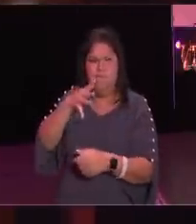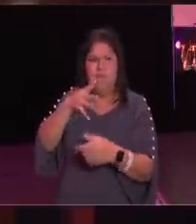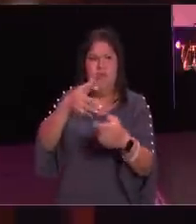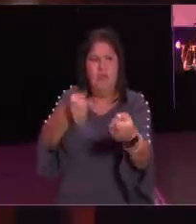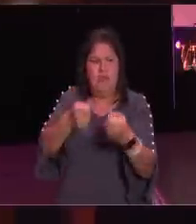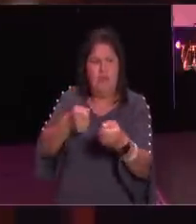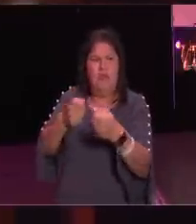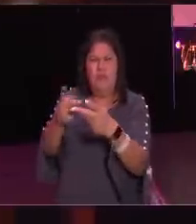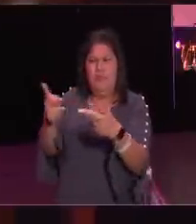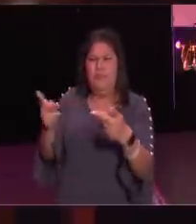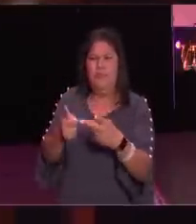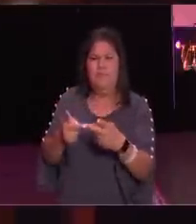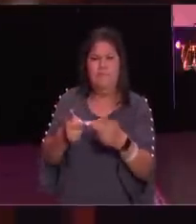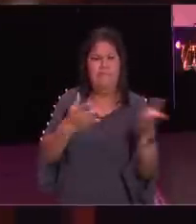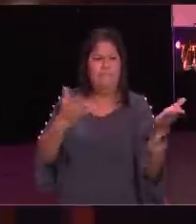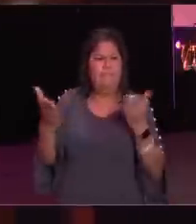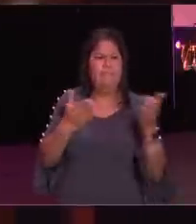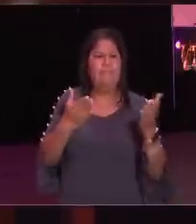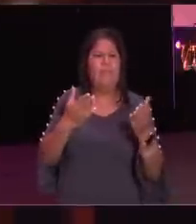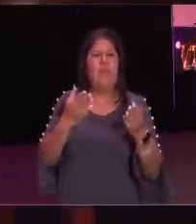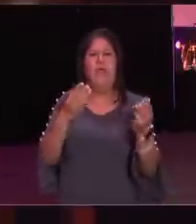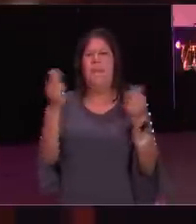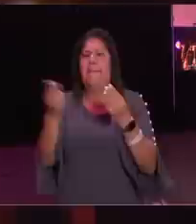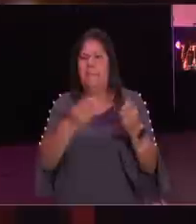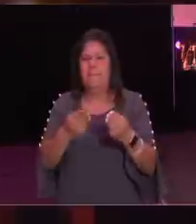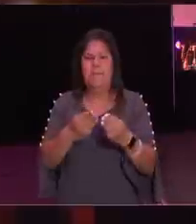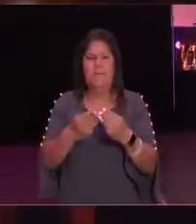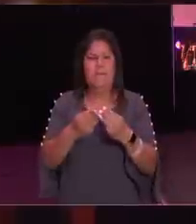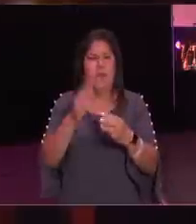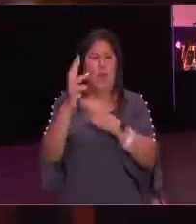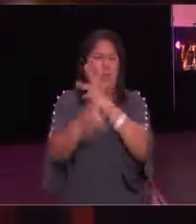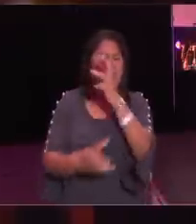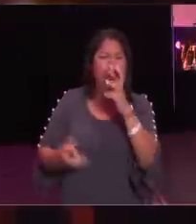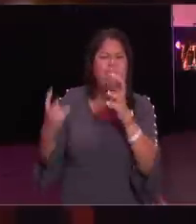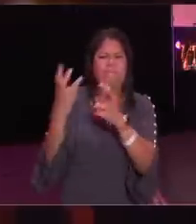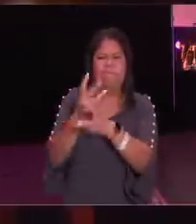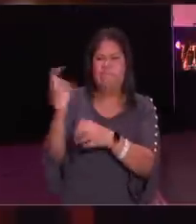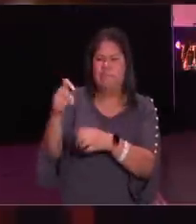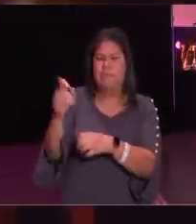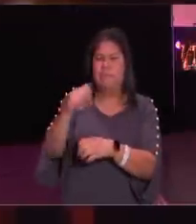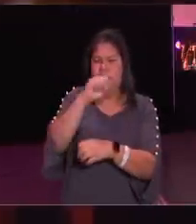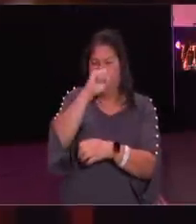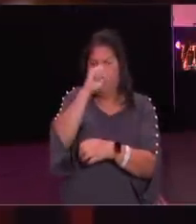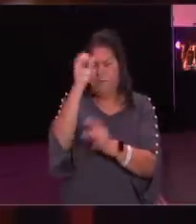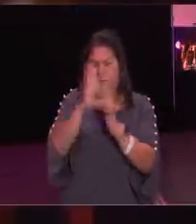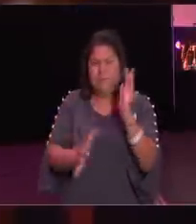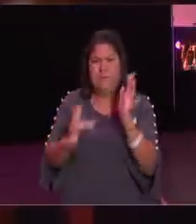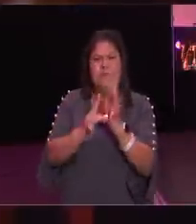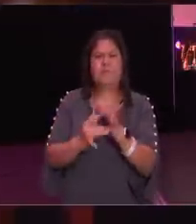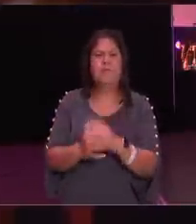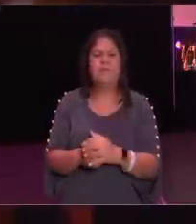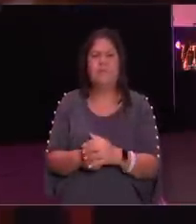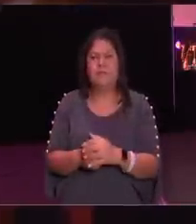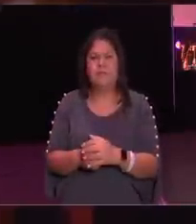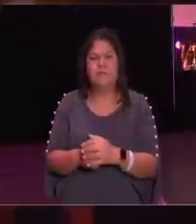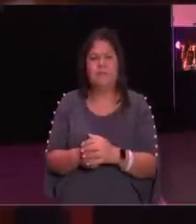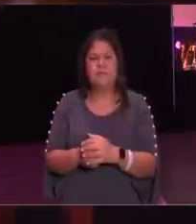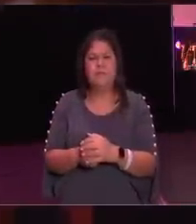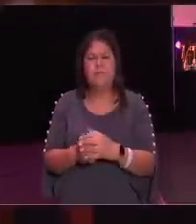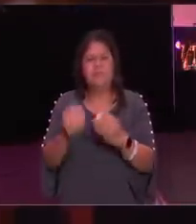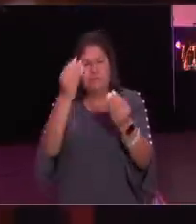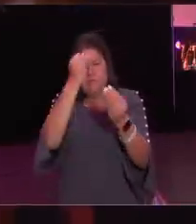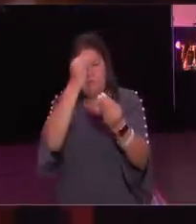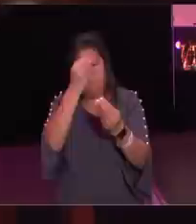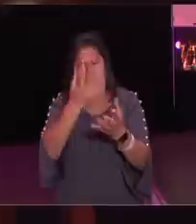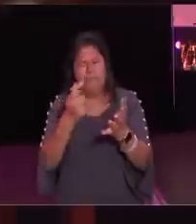drawing us to a place of service and ministry, to a world that is in need of Jesus? But I want you